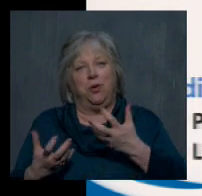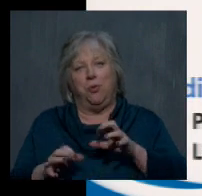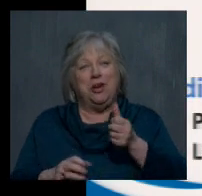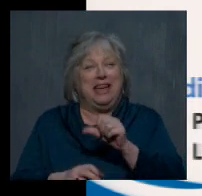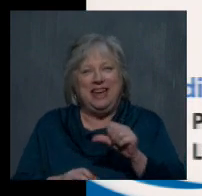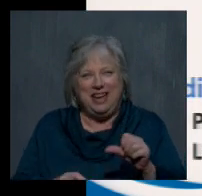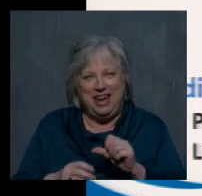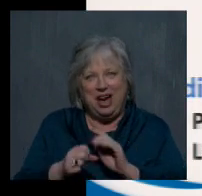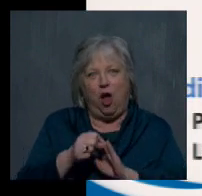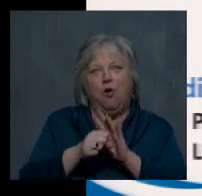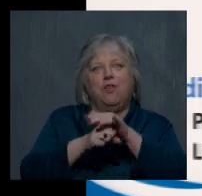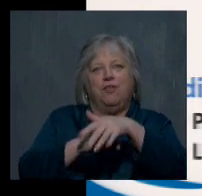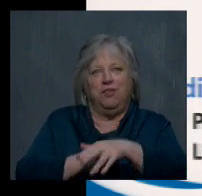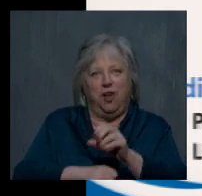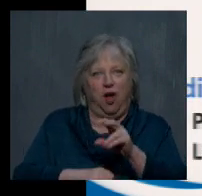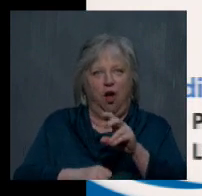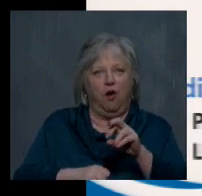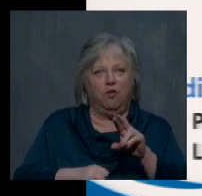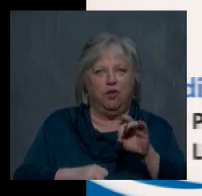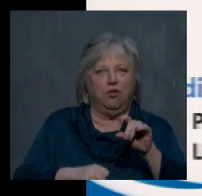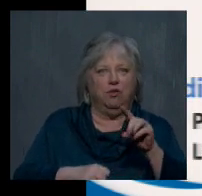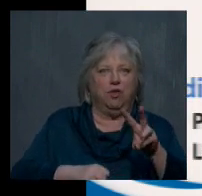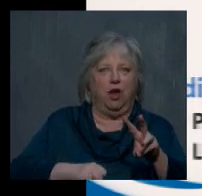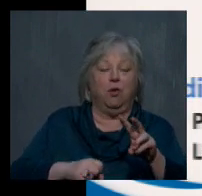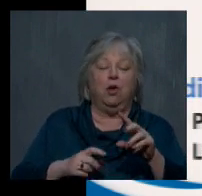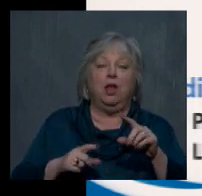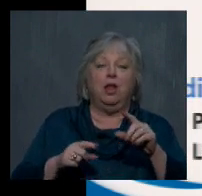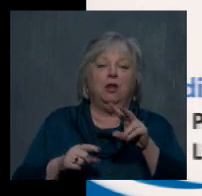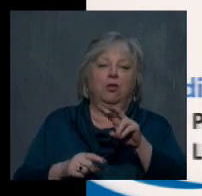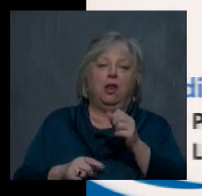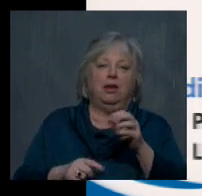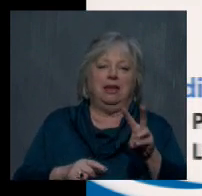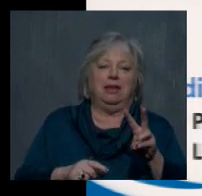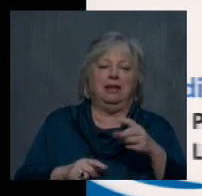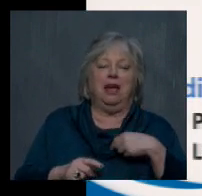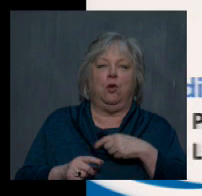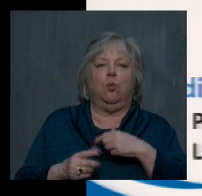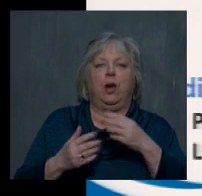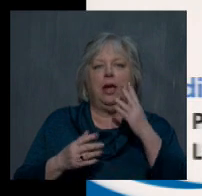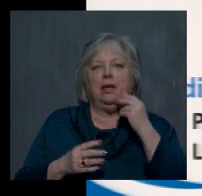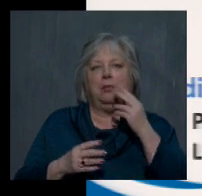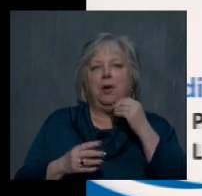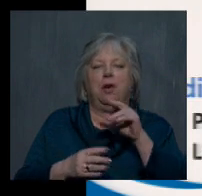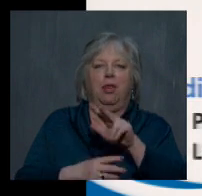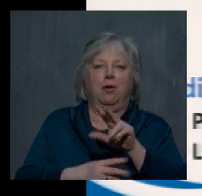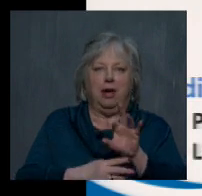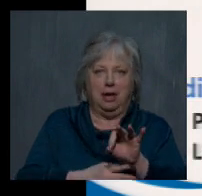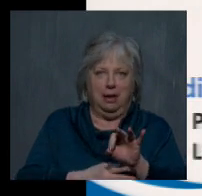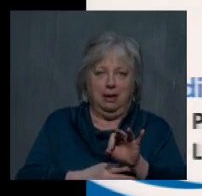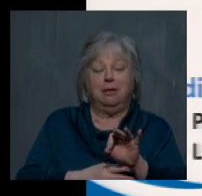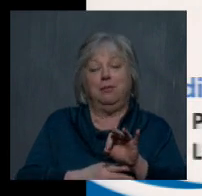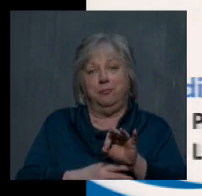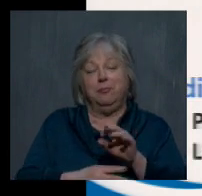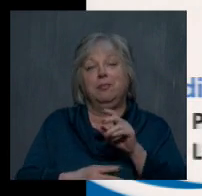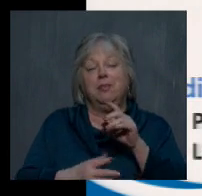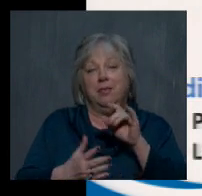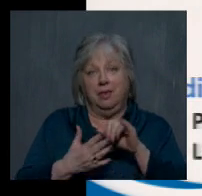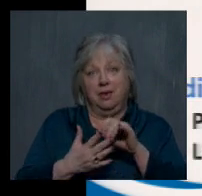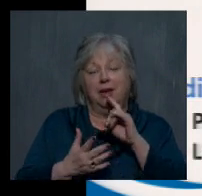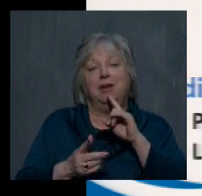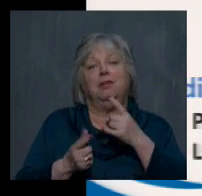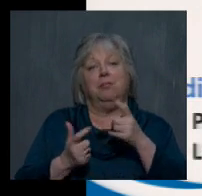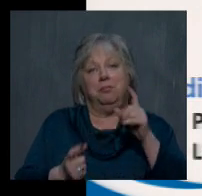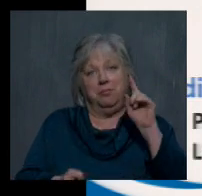In 2017, we experienced 39, so we're really reducing that number quite a bit. As a matter of fact,